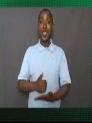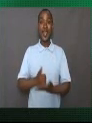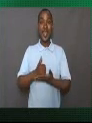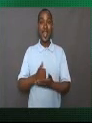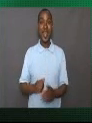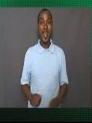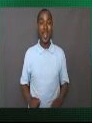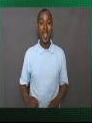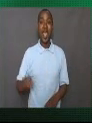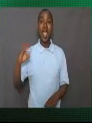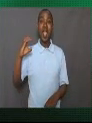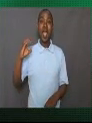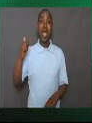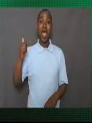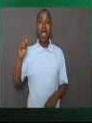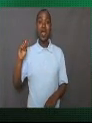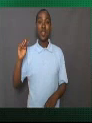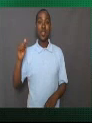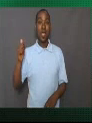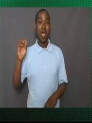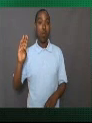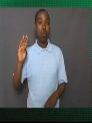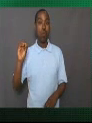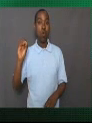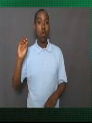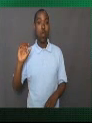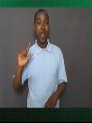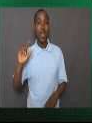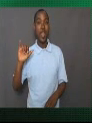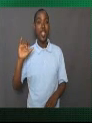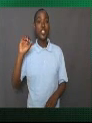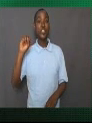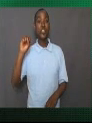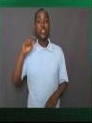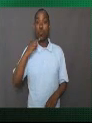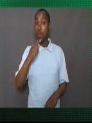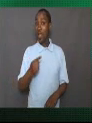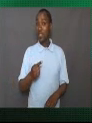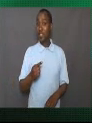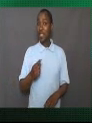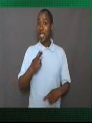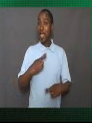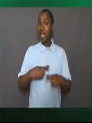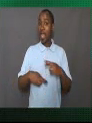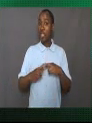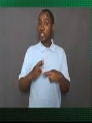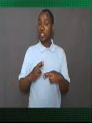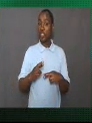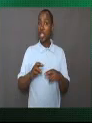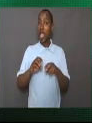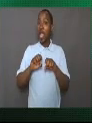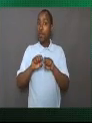term catabolism describes a set of reactions that break